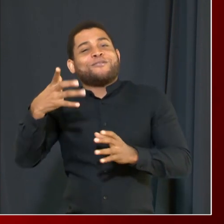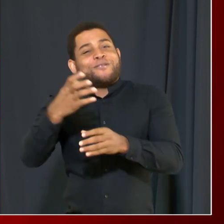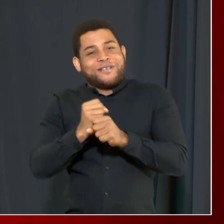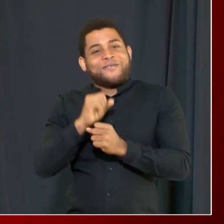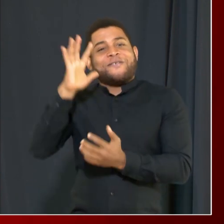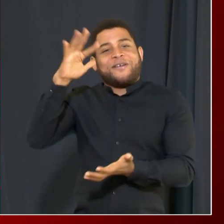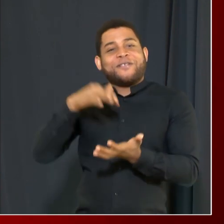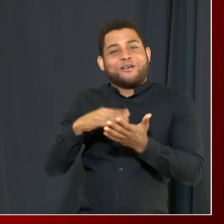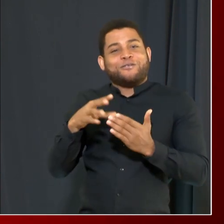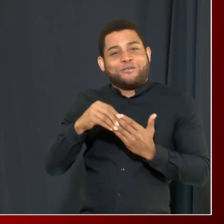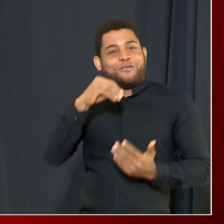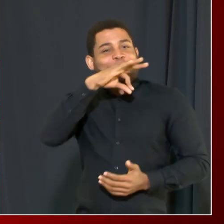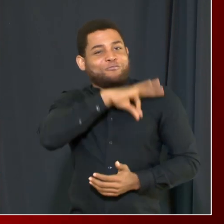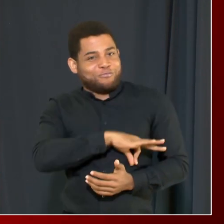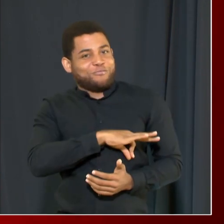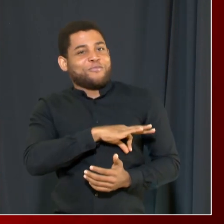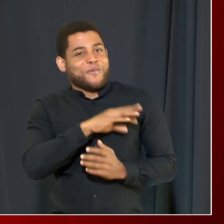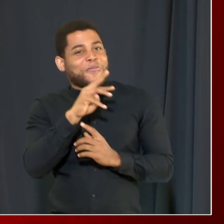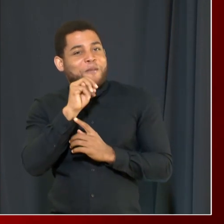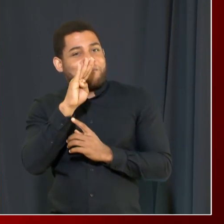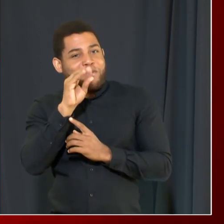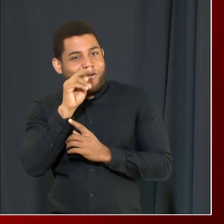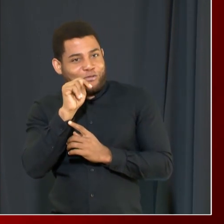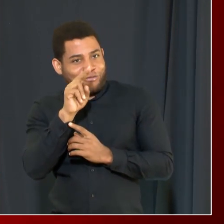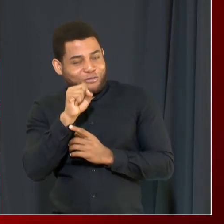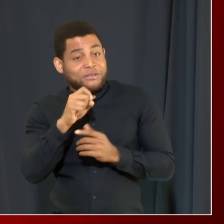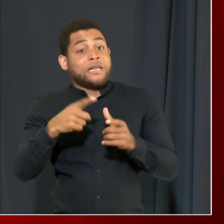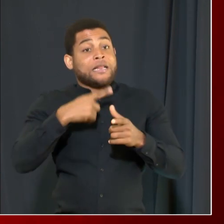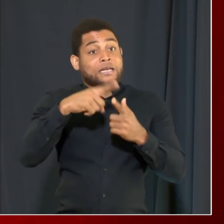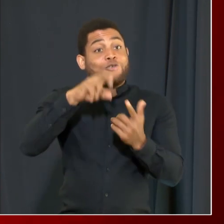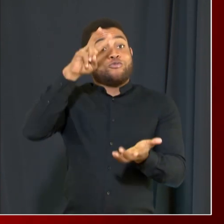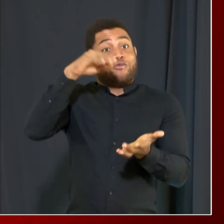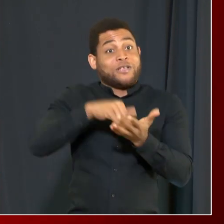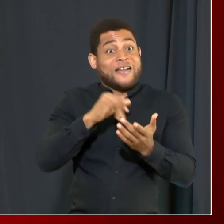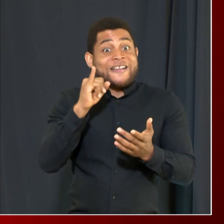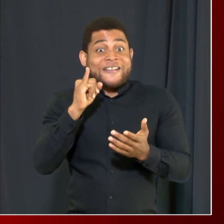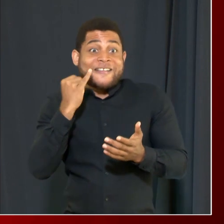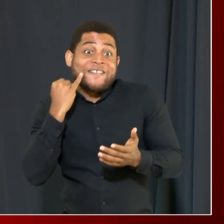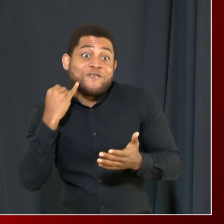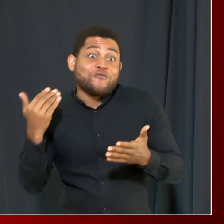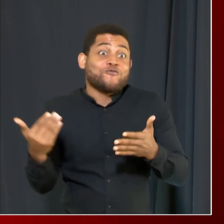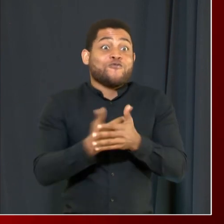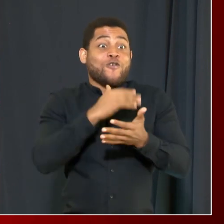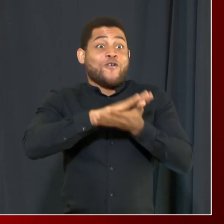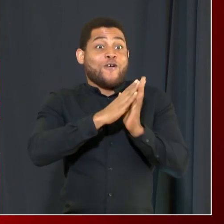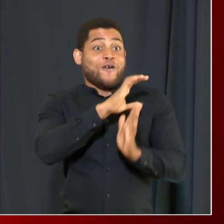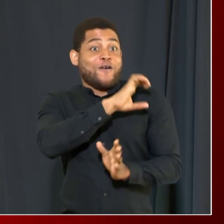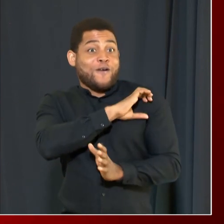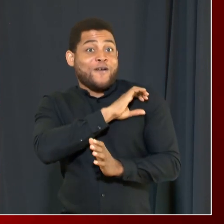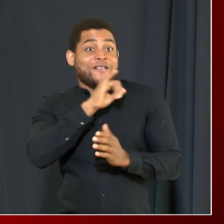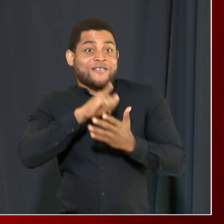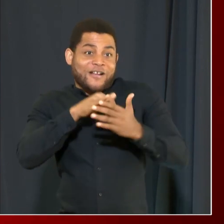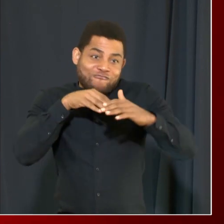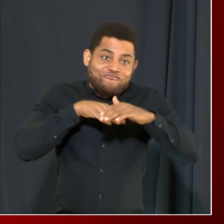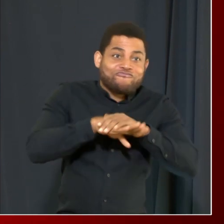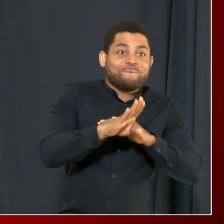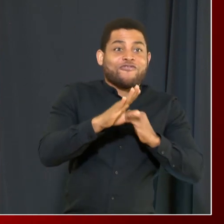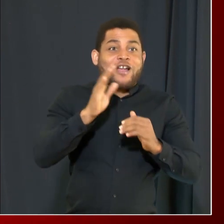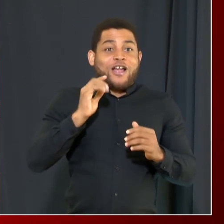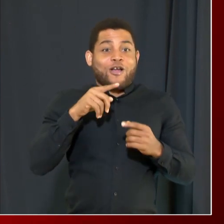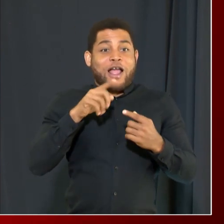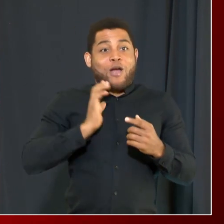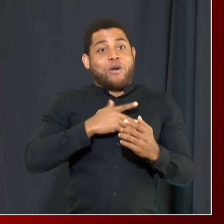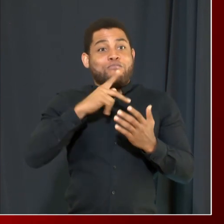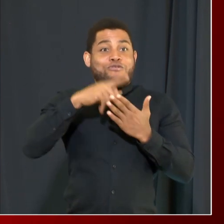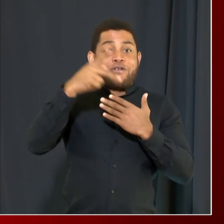for police officers and $2,000 for new cadets who are onboarded to the department. Thank you, and I will